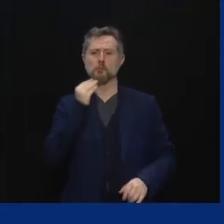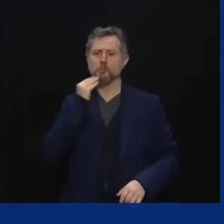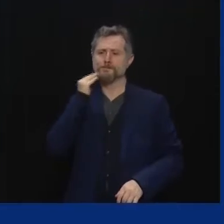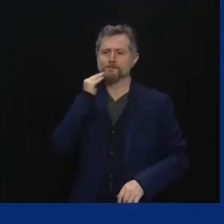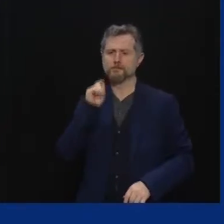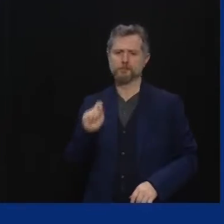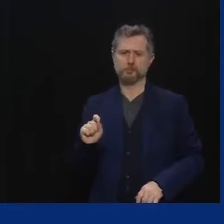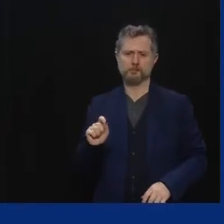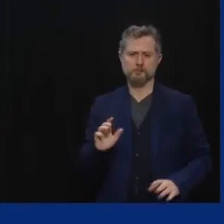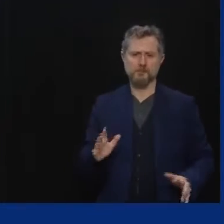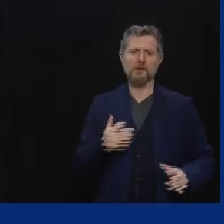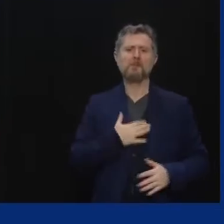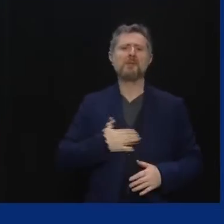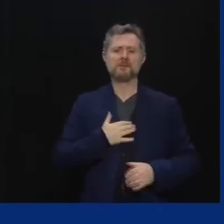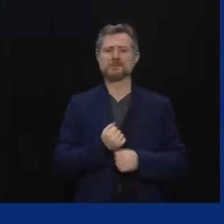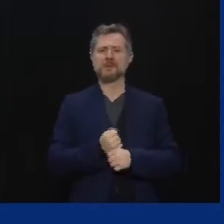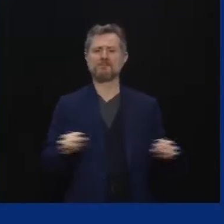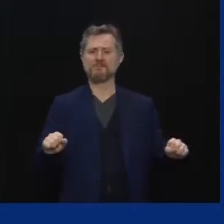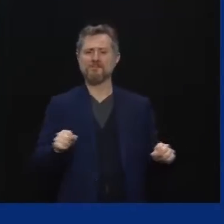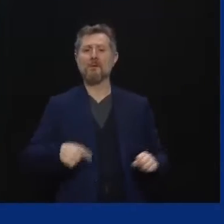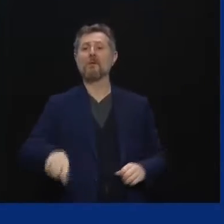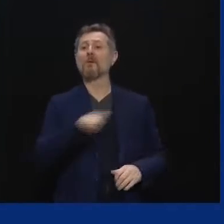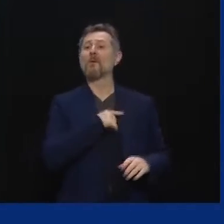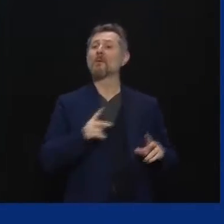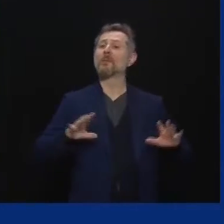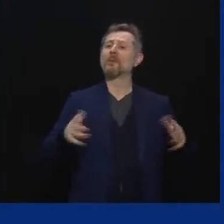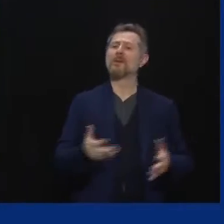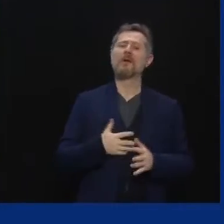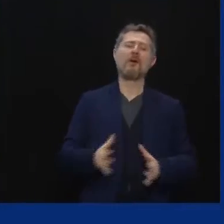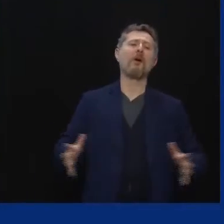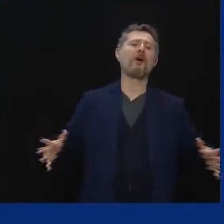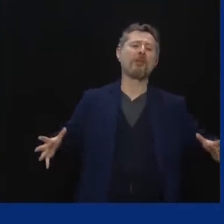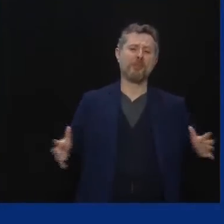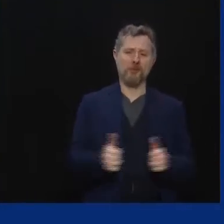in this together. Thank you. Thank you.